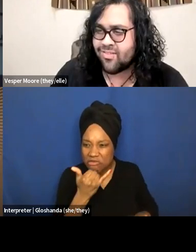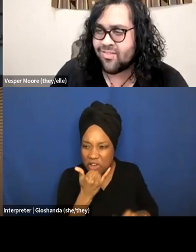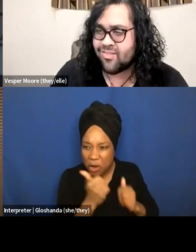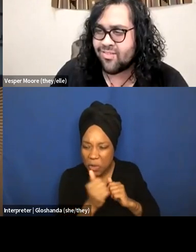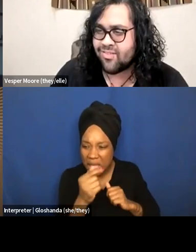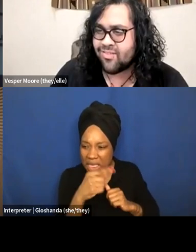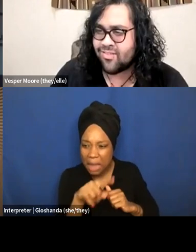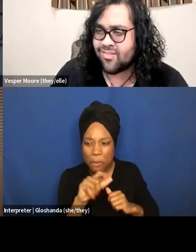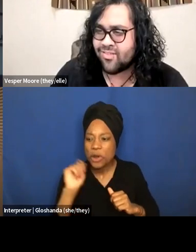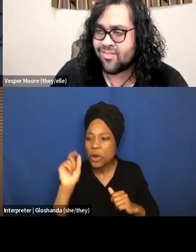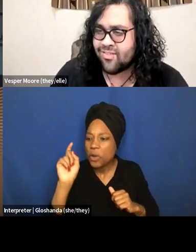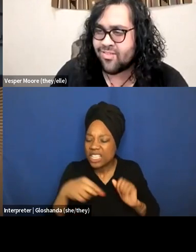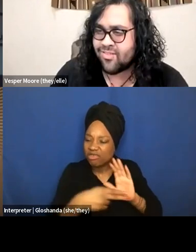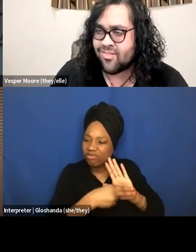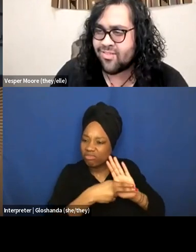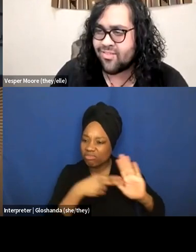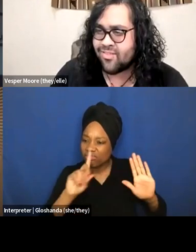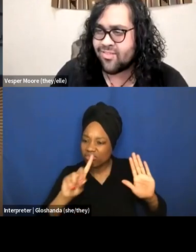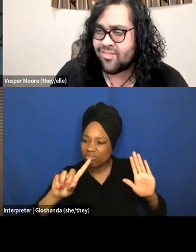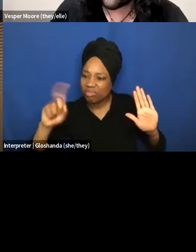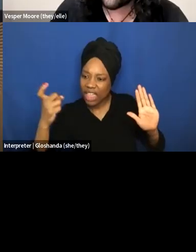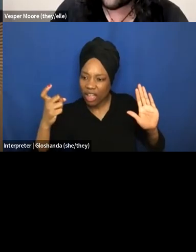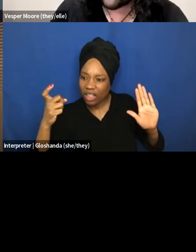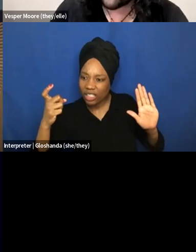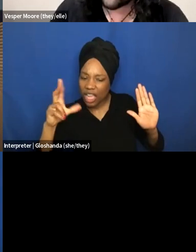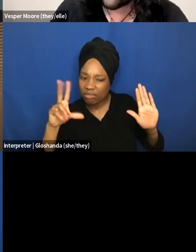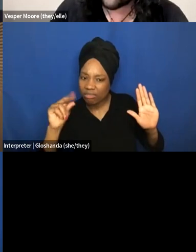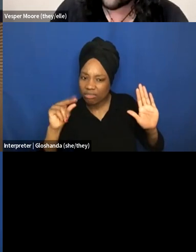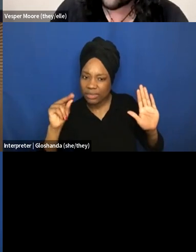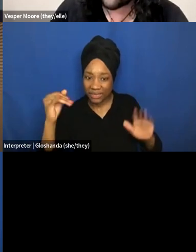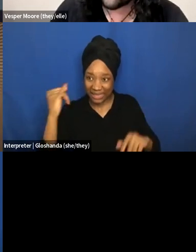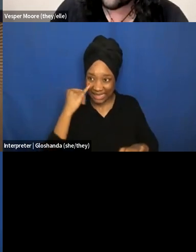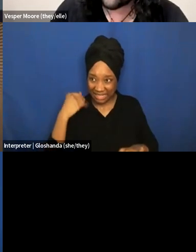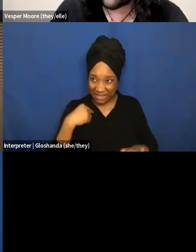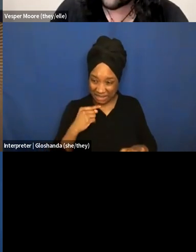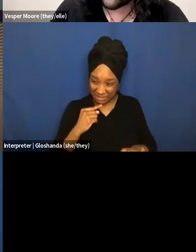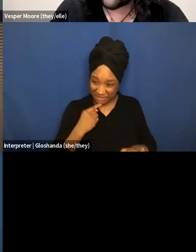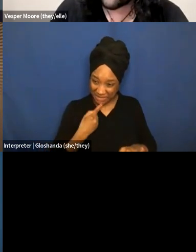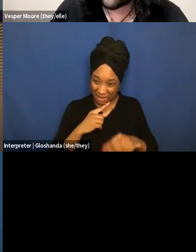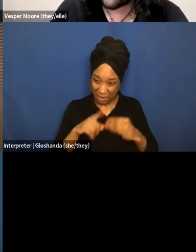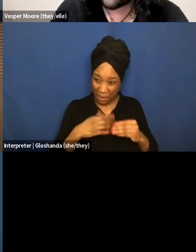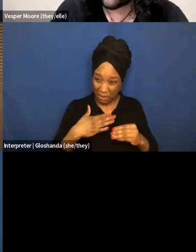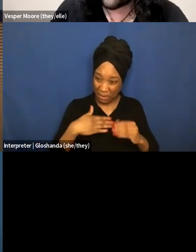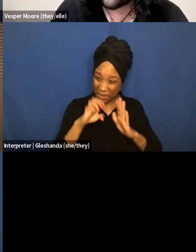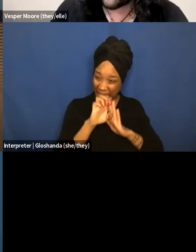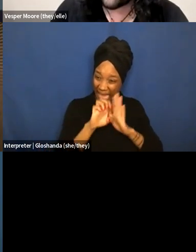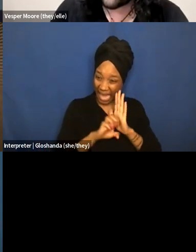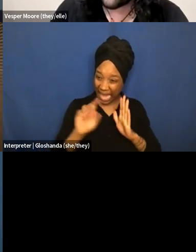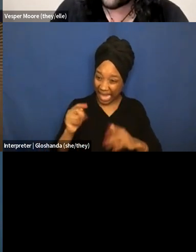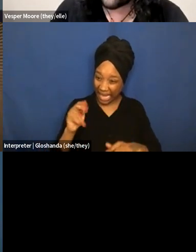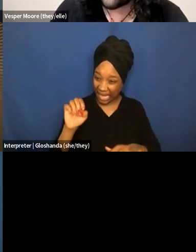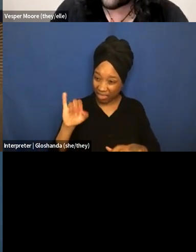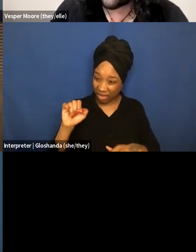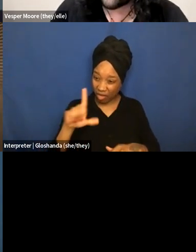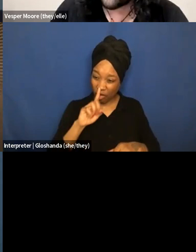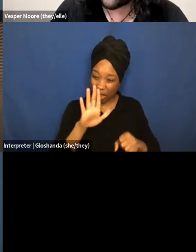or pathologizing. If I'm serious about some ethical commitment to these folks that I'm